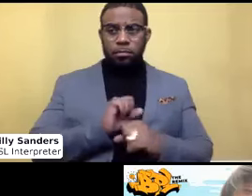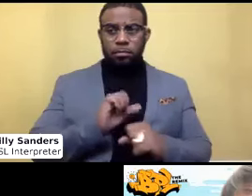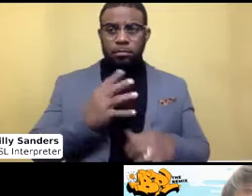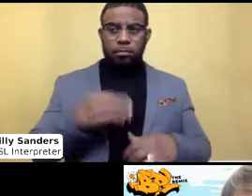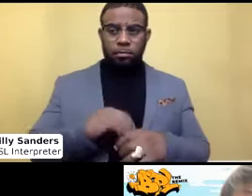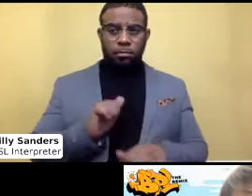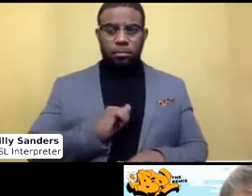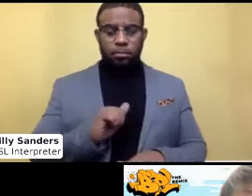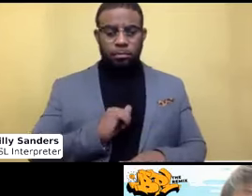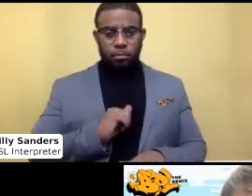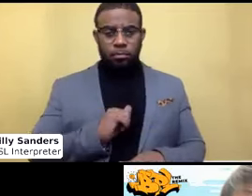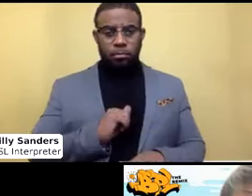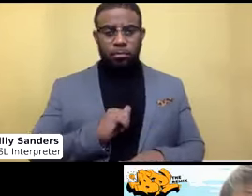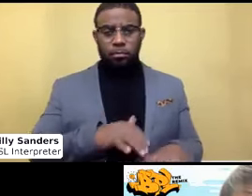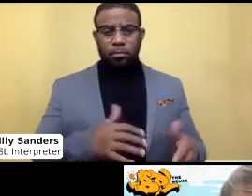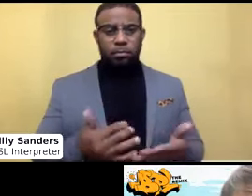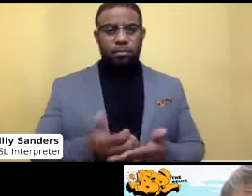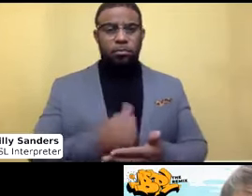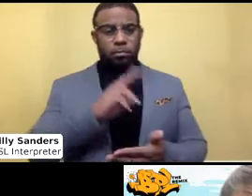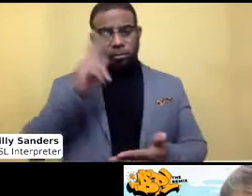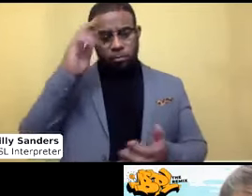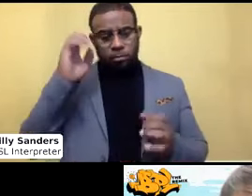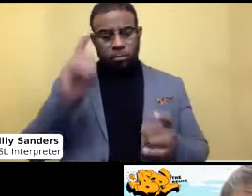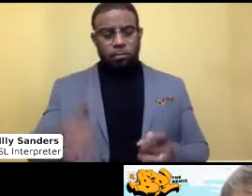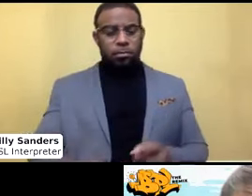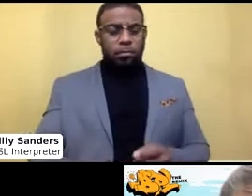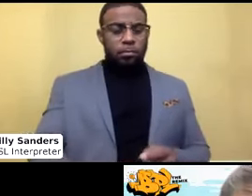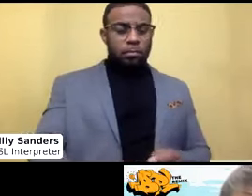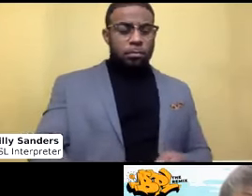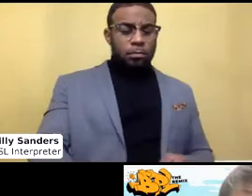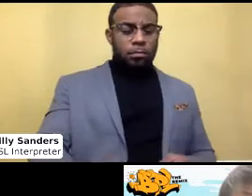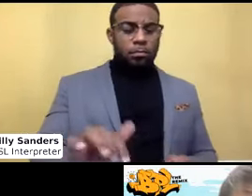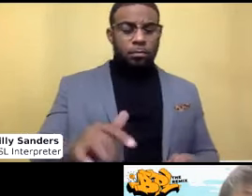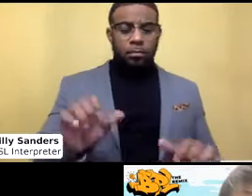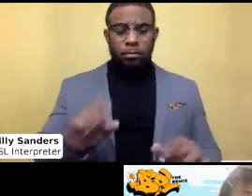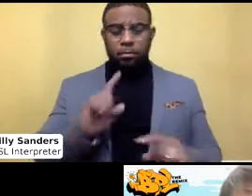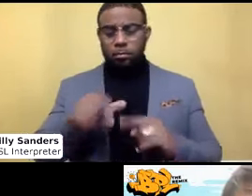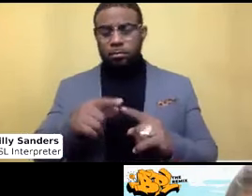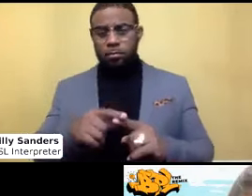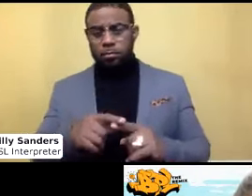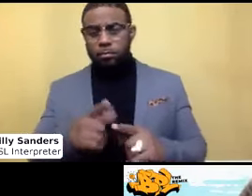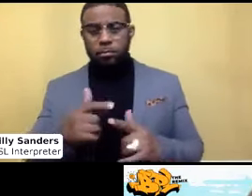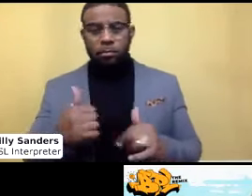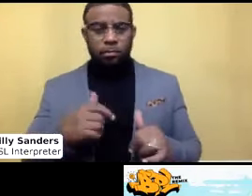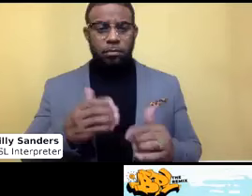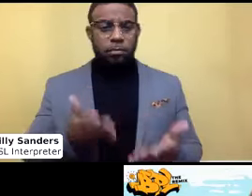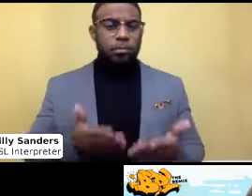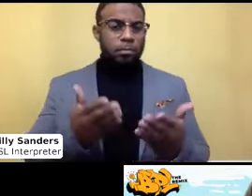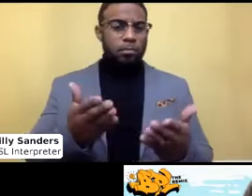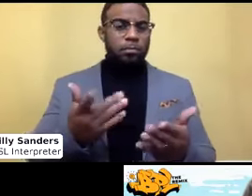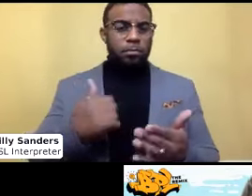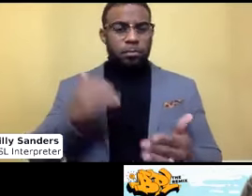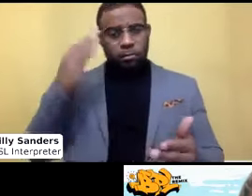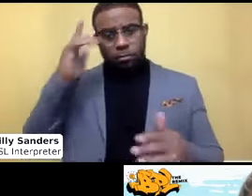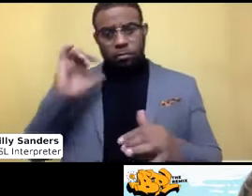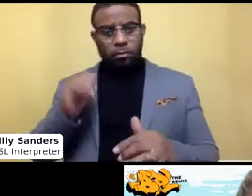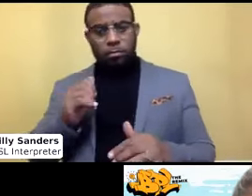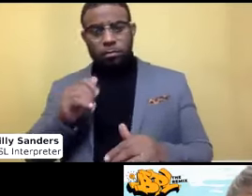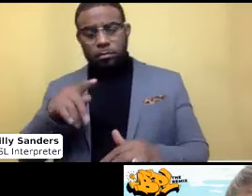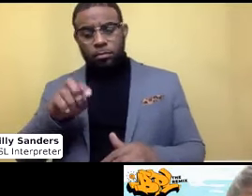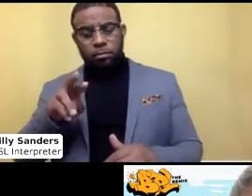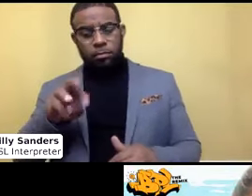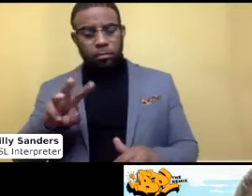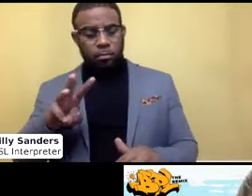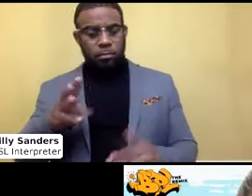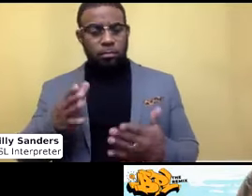involving ourselves and collective political education, so we can talk about what we can offer what we know from our purview, they